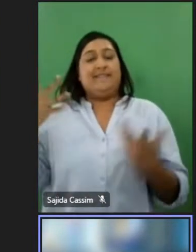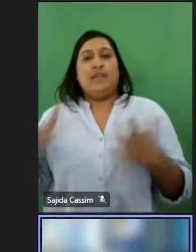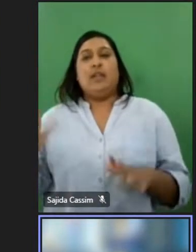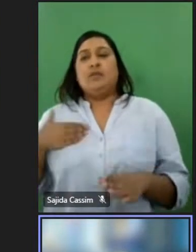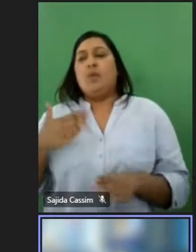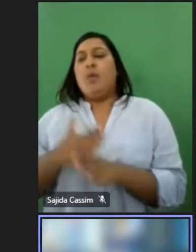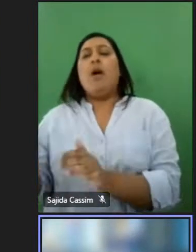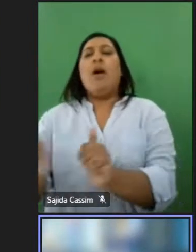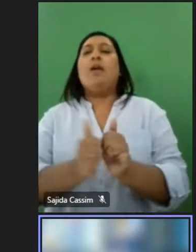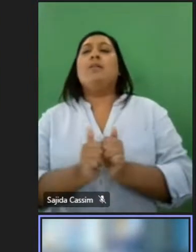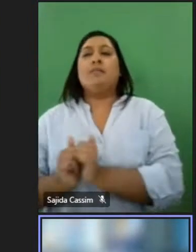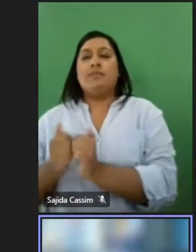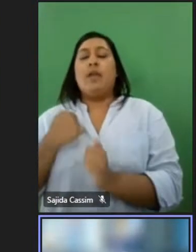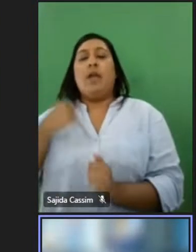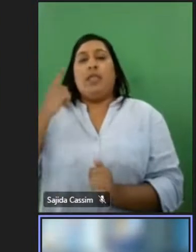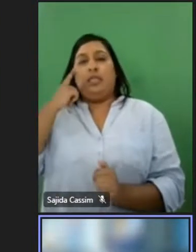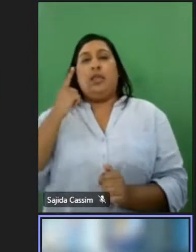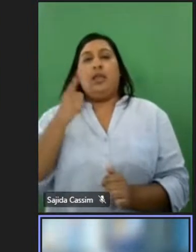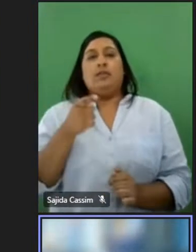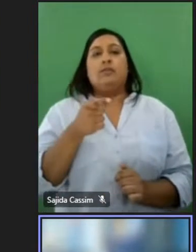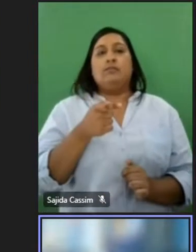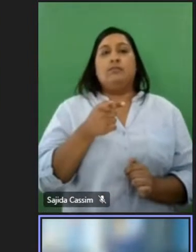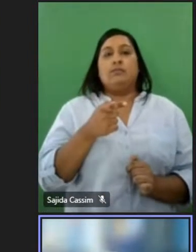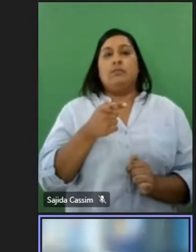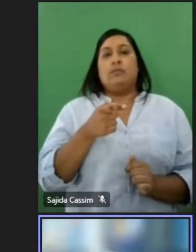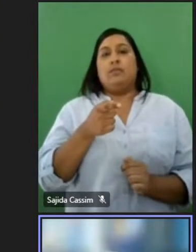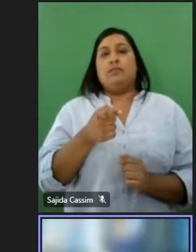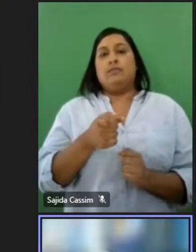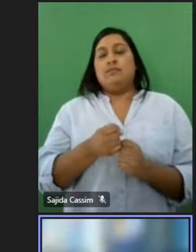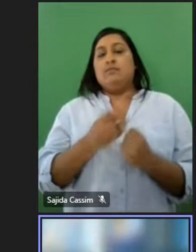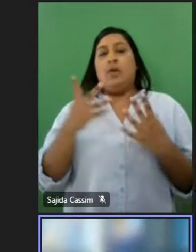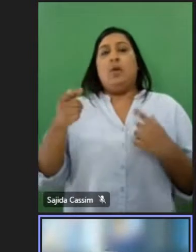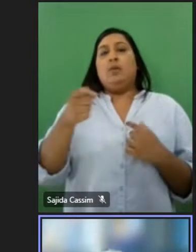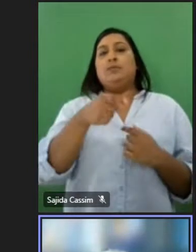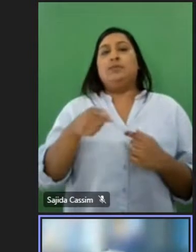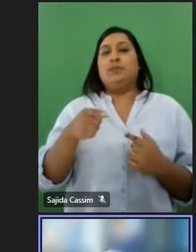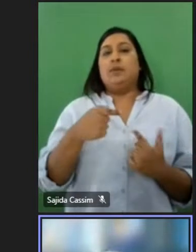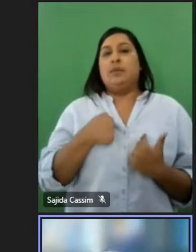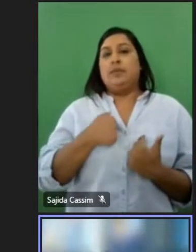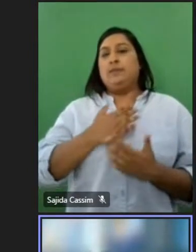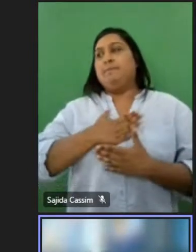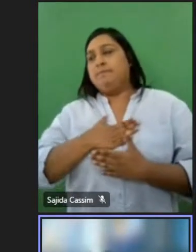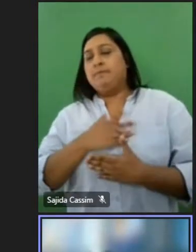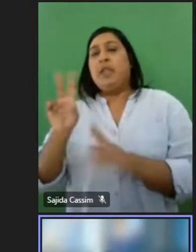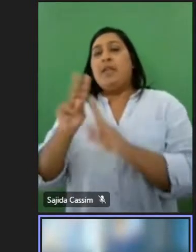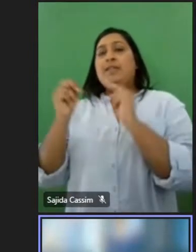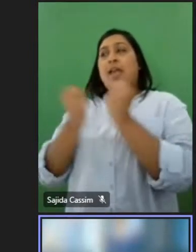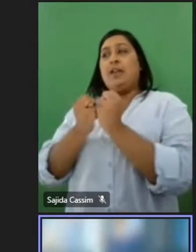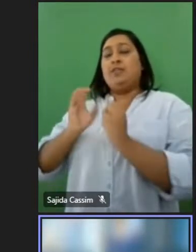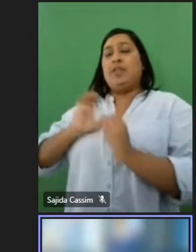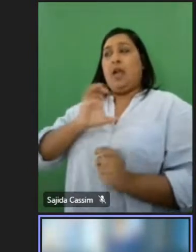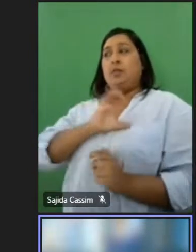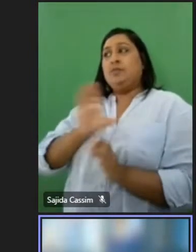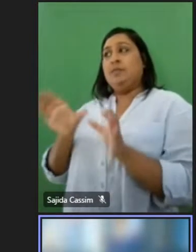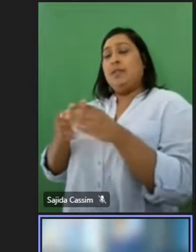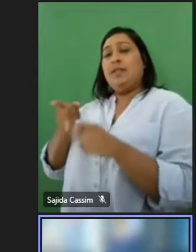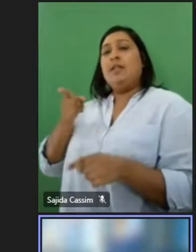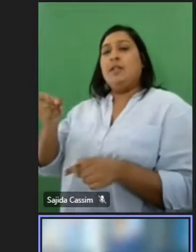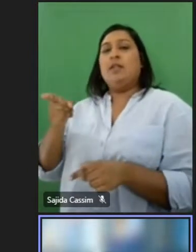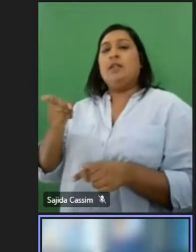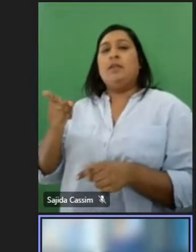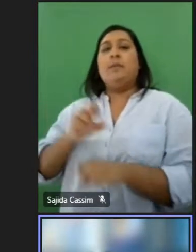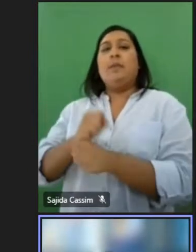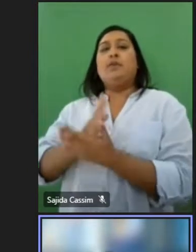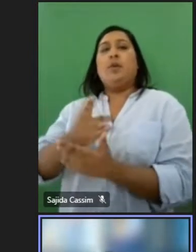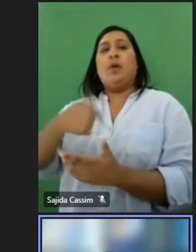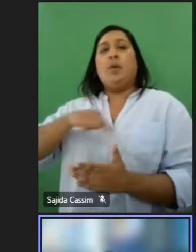greatest contribution towards the access goes to the National Council, because they used